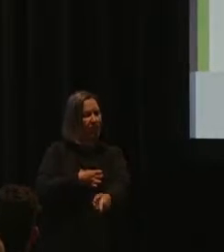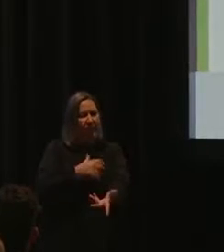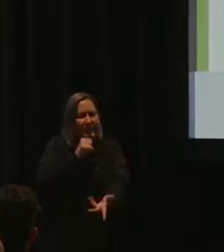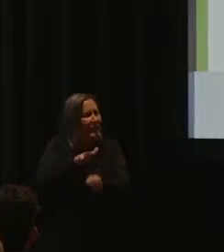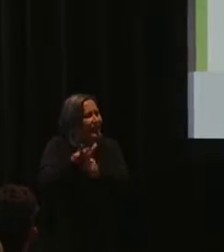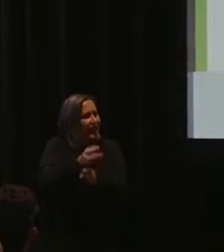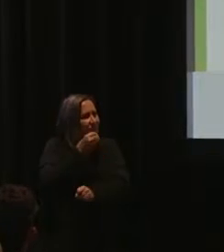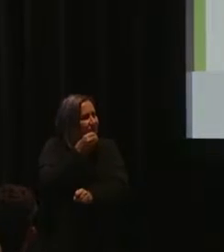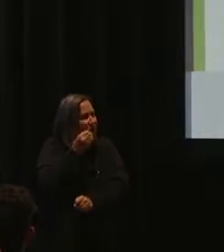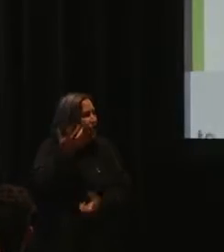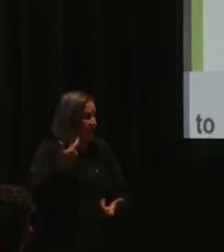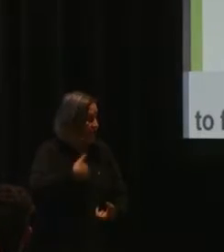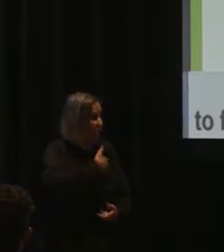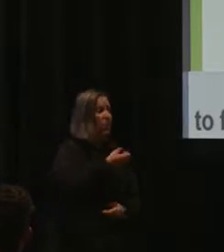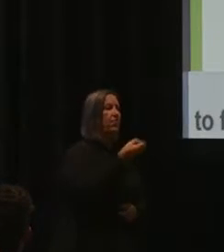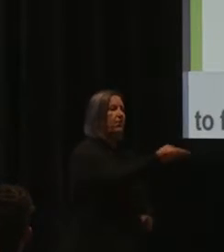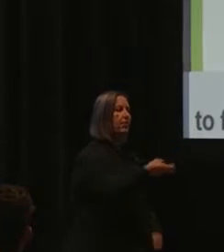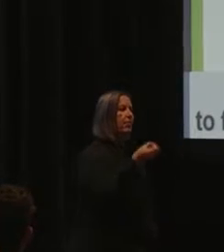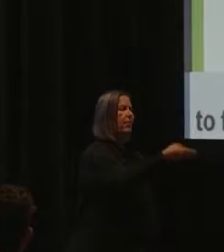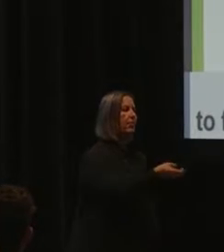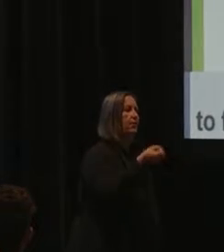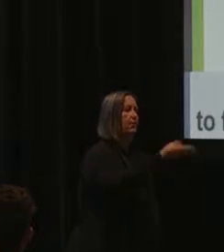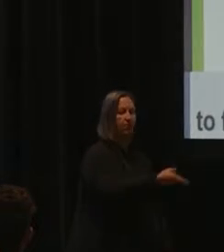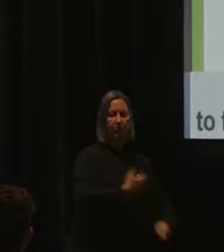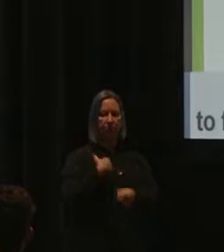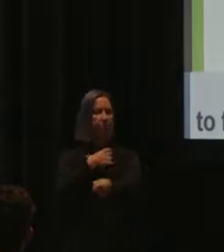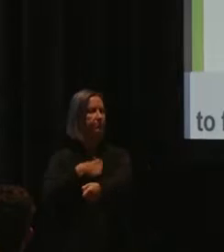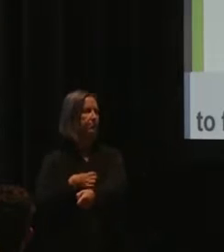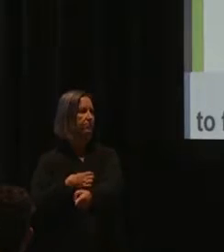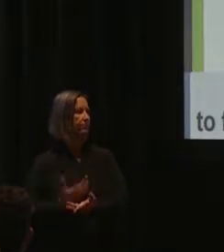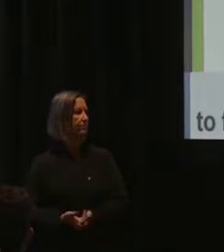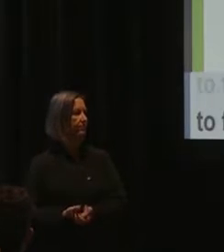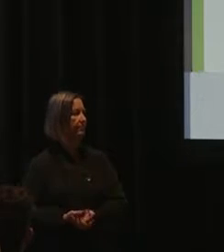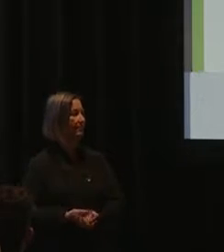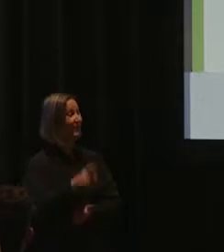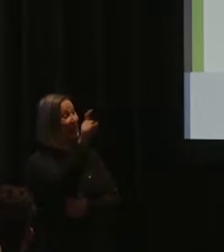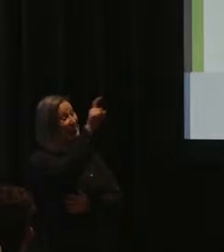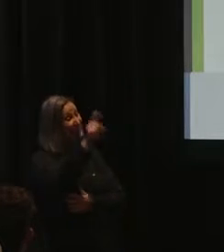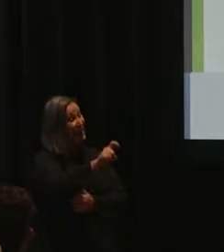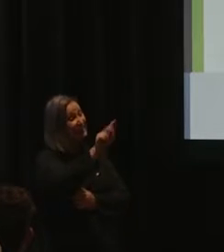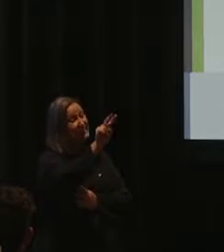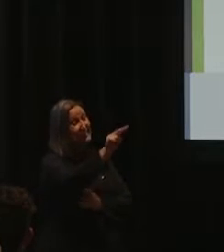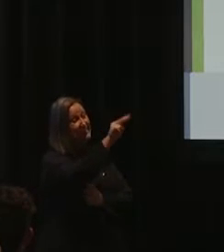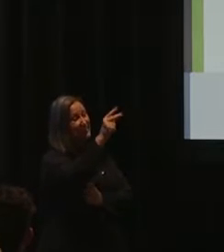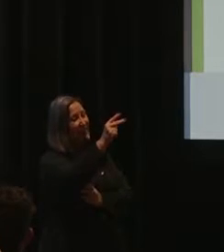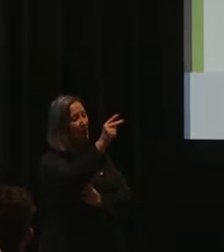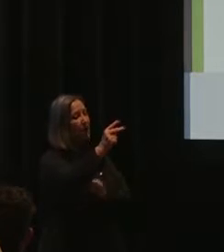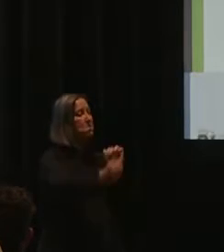food because we're throwing it away instead. Texas is the second hungriest state in the United